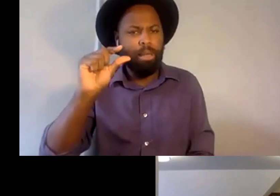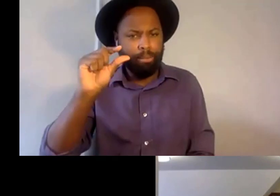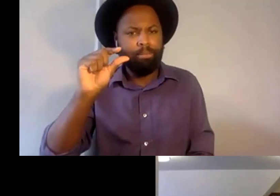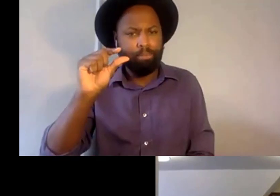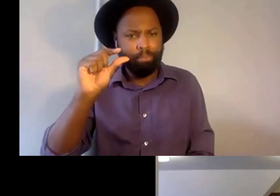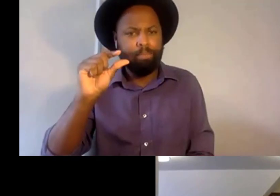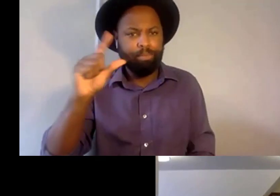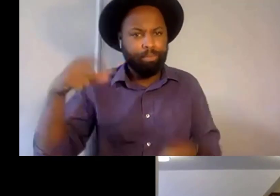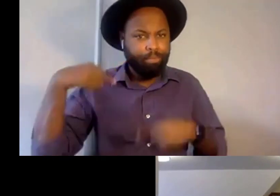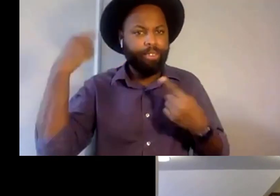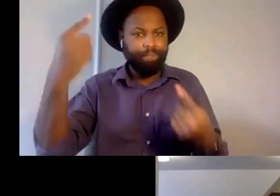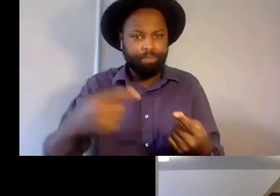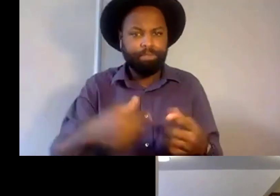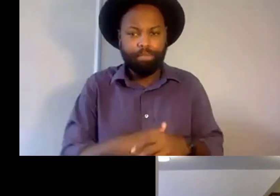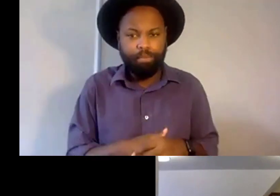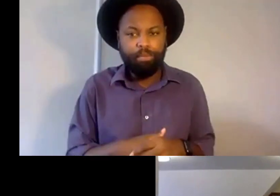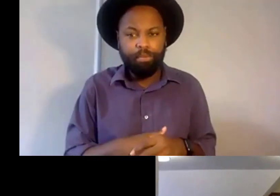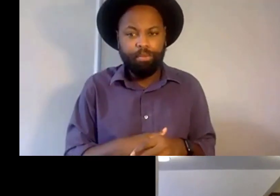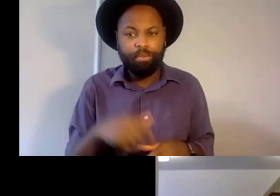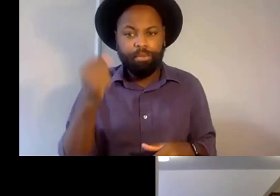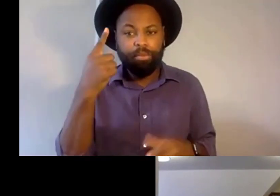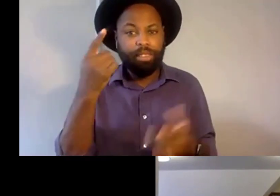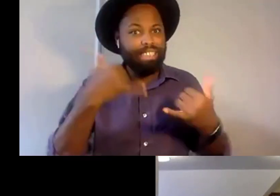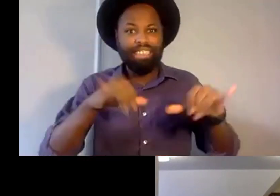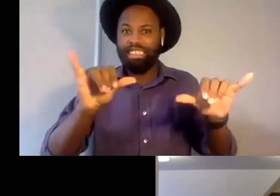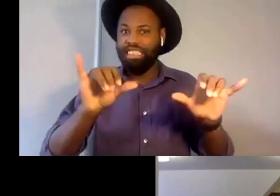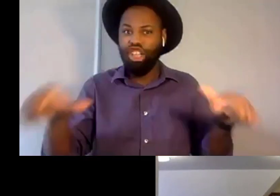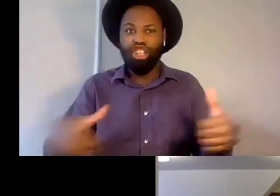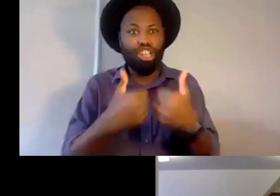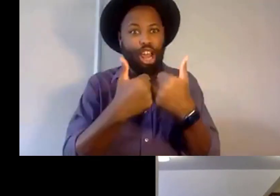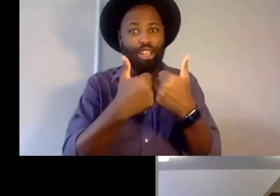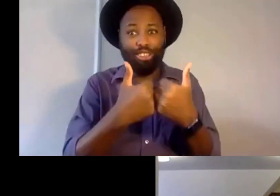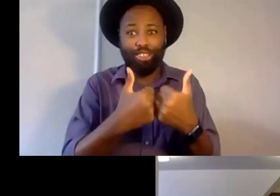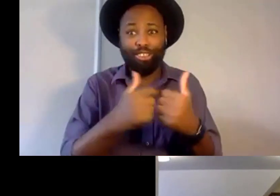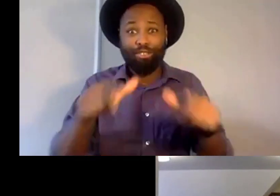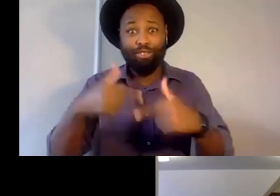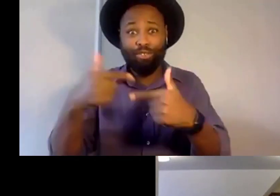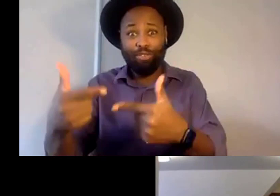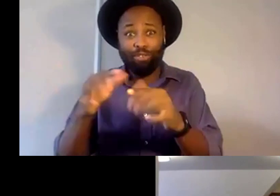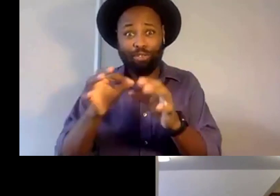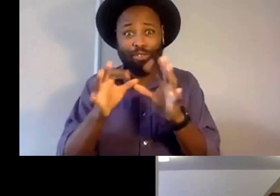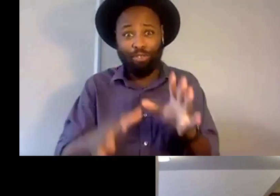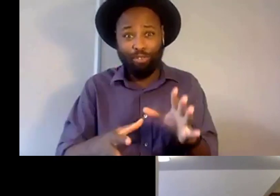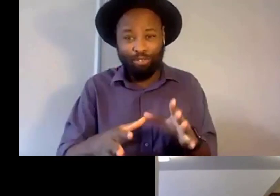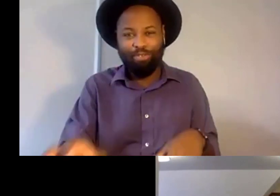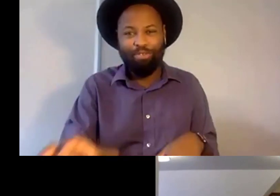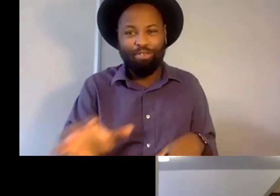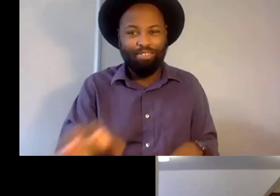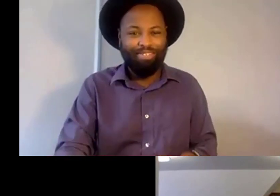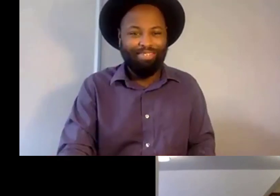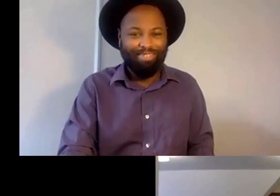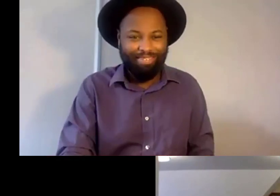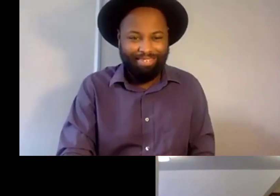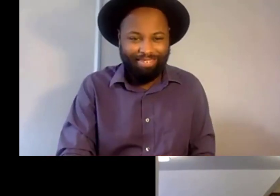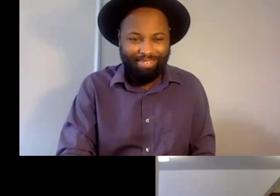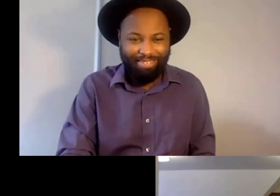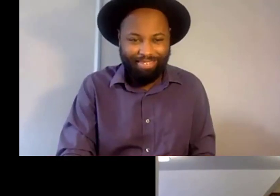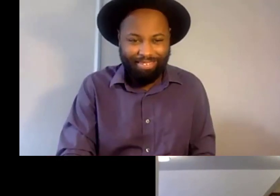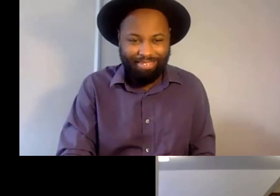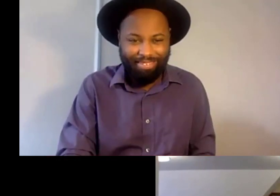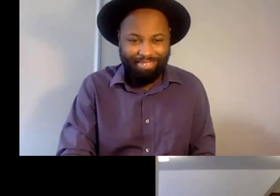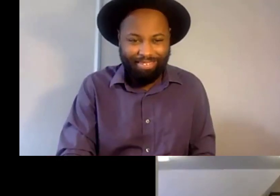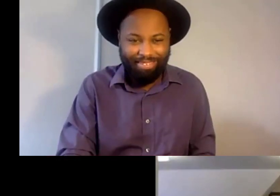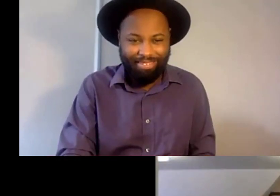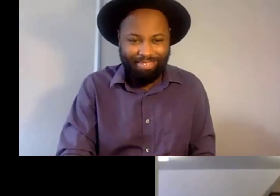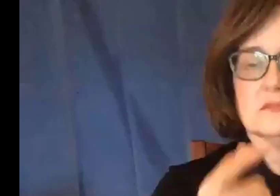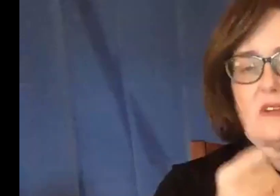It is still a challenge. Sorry, that was a long answer, but. No, that was great. Thank